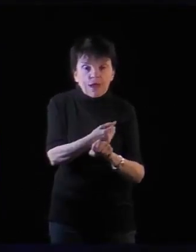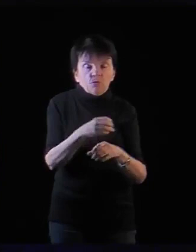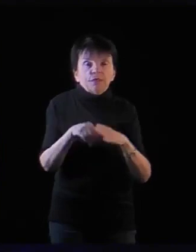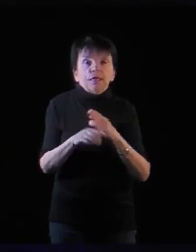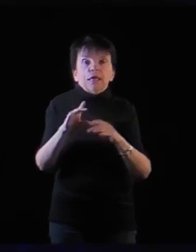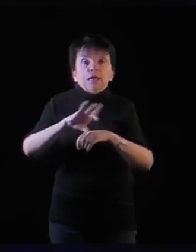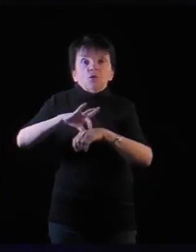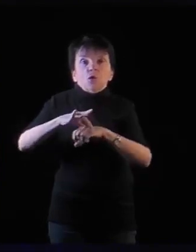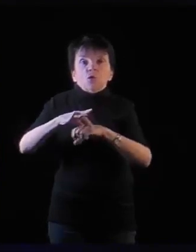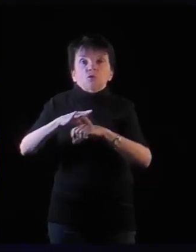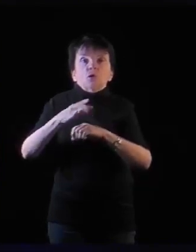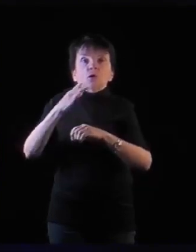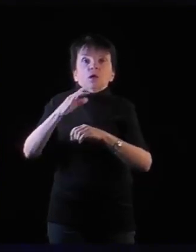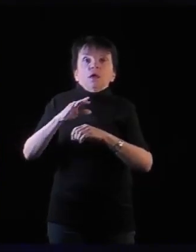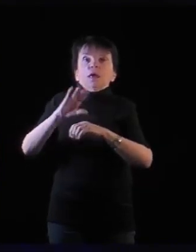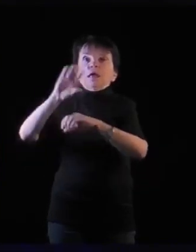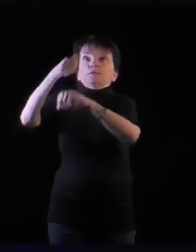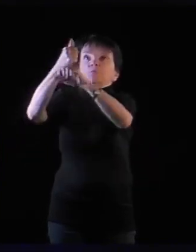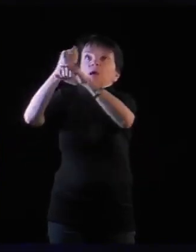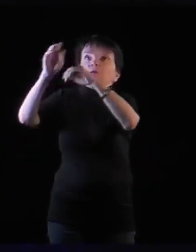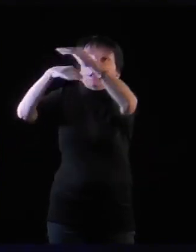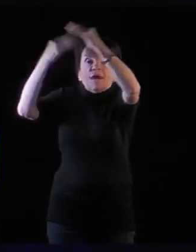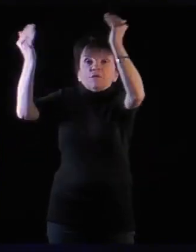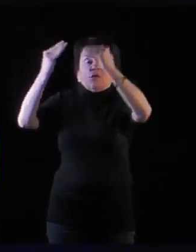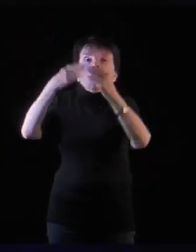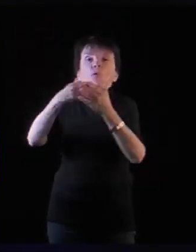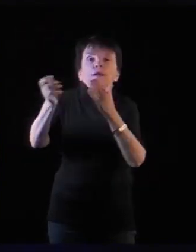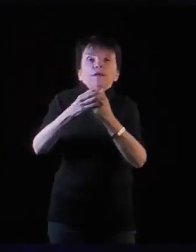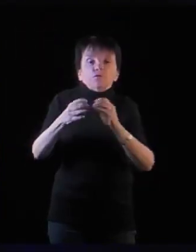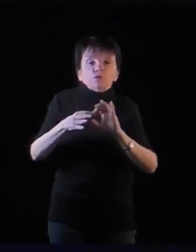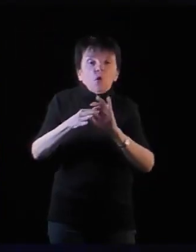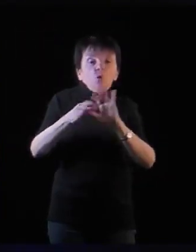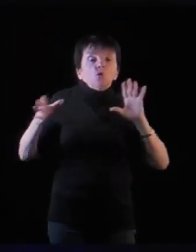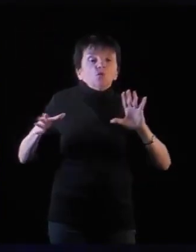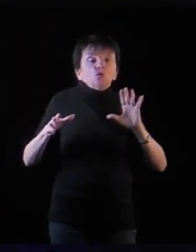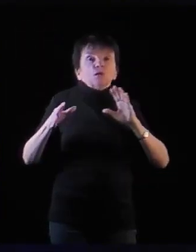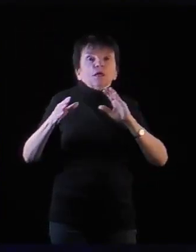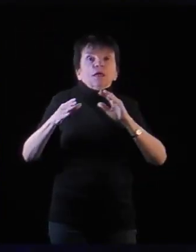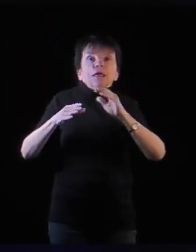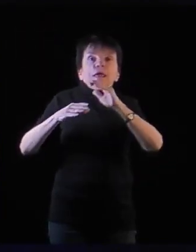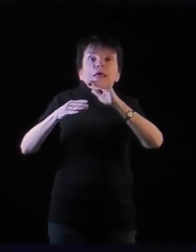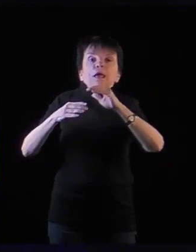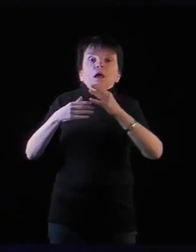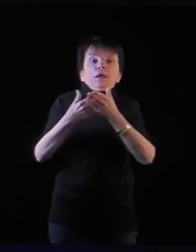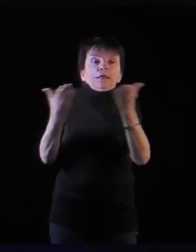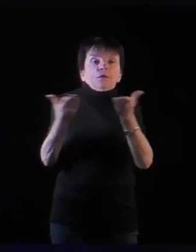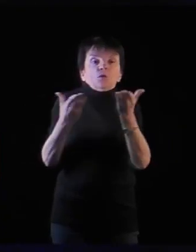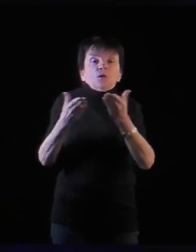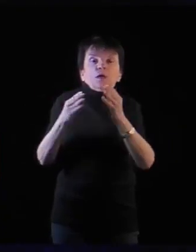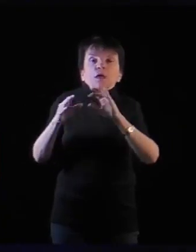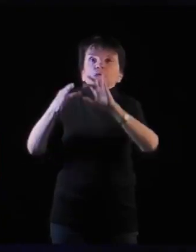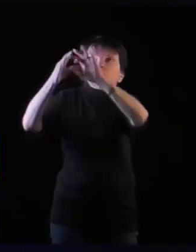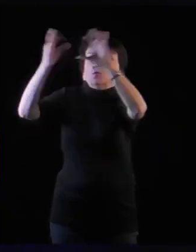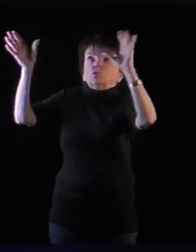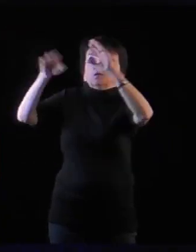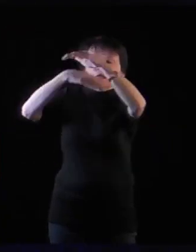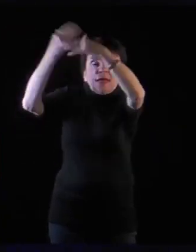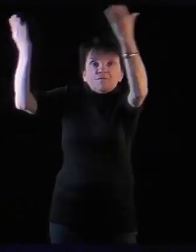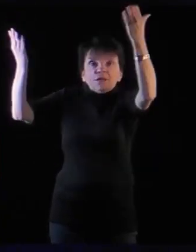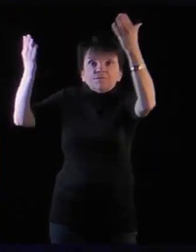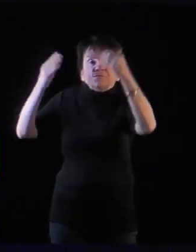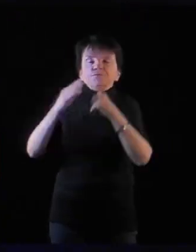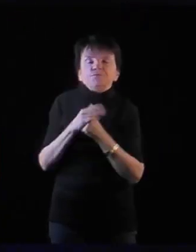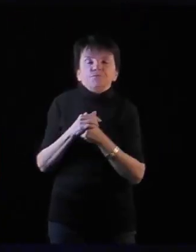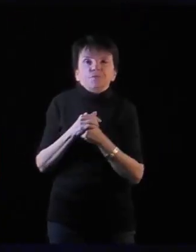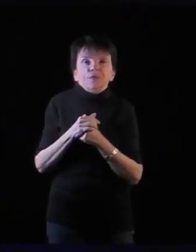loosed on earth is loosed in heaven. That we're fighting a battle that's not about flesh and blood. It's not about people. It's about